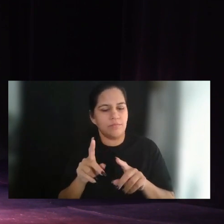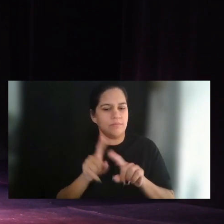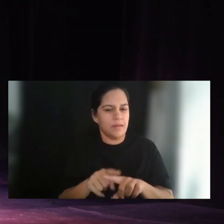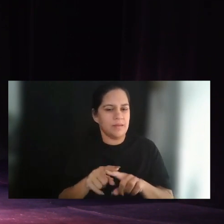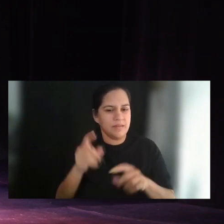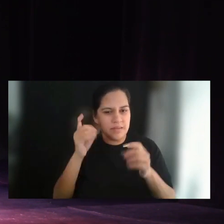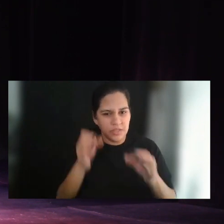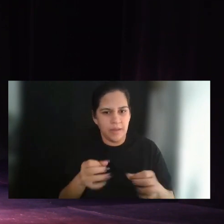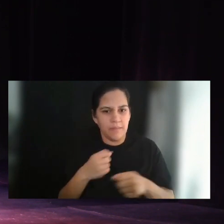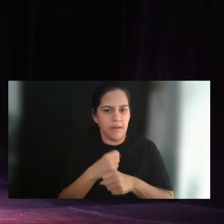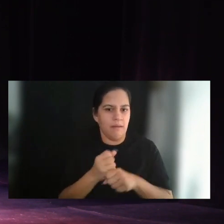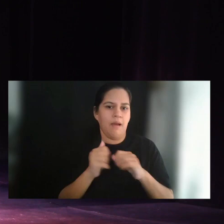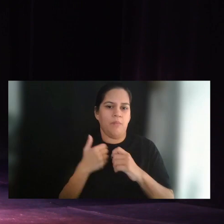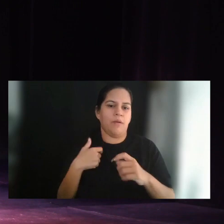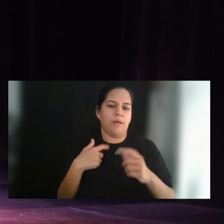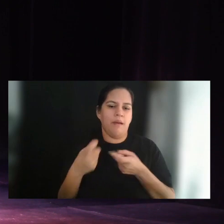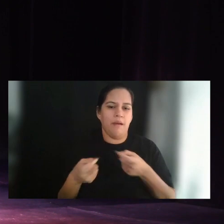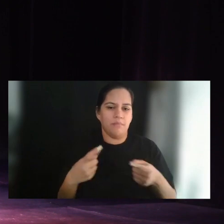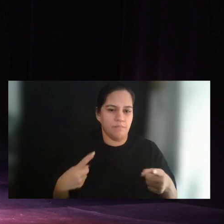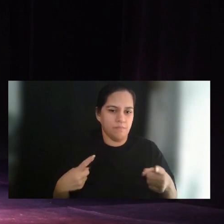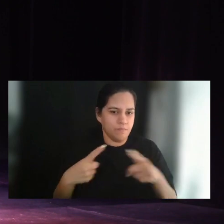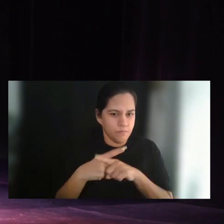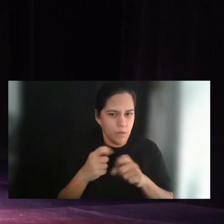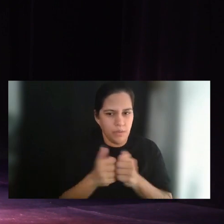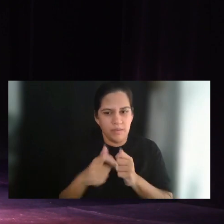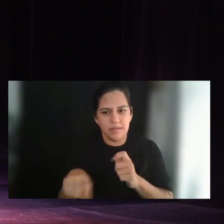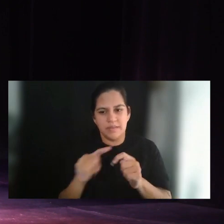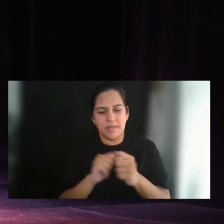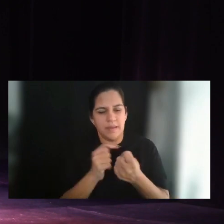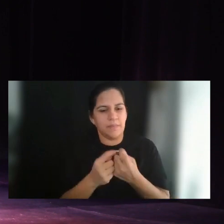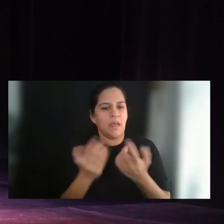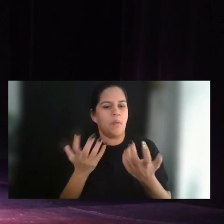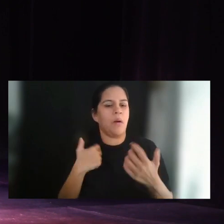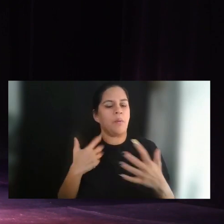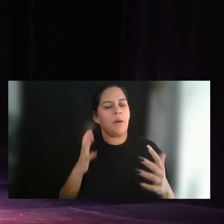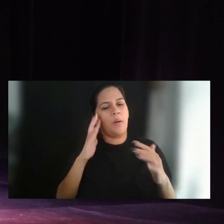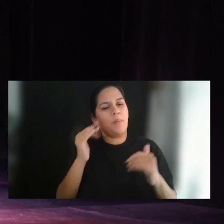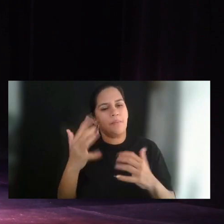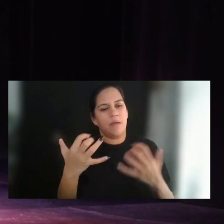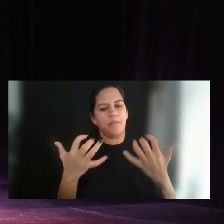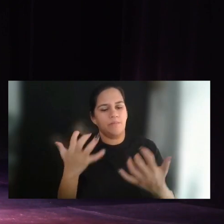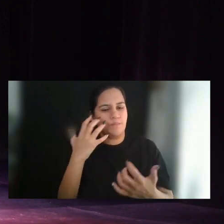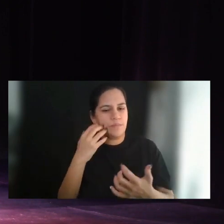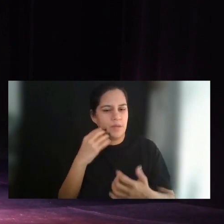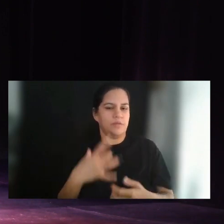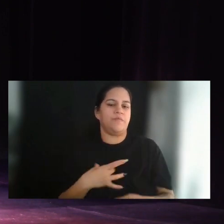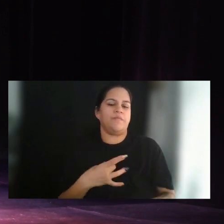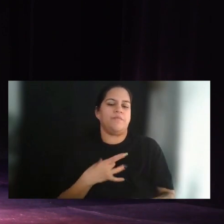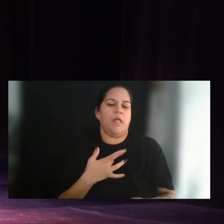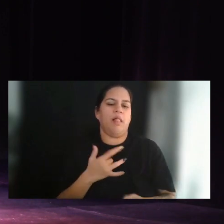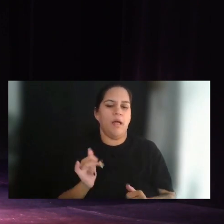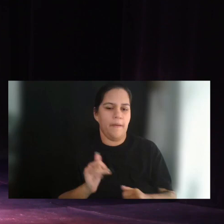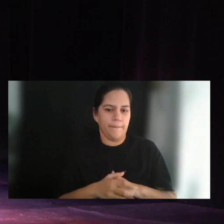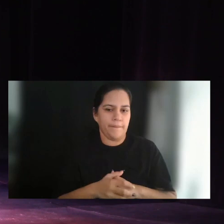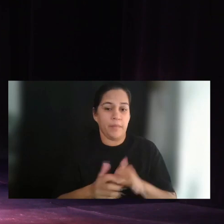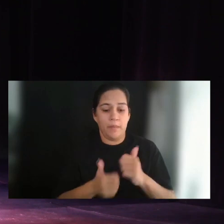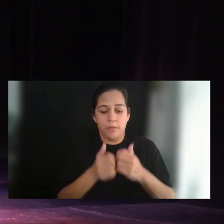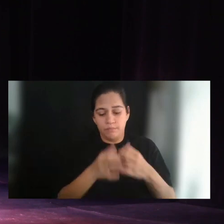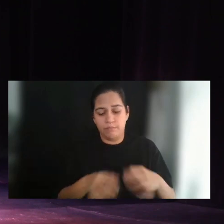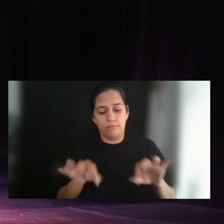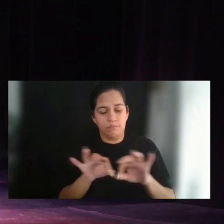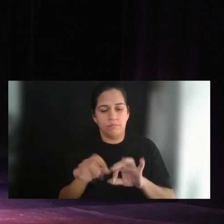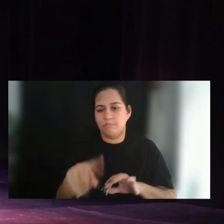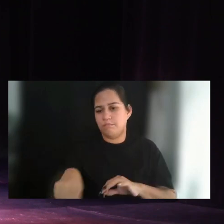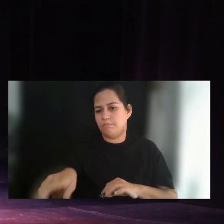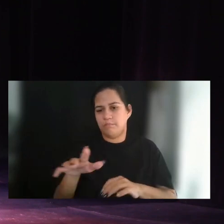if it emerged between the teams, and what we hoped the audience experience to feel like. Now, most importantly, Barbican's entire marketing team was there,